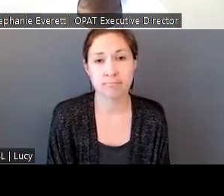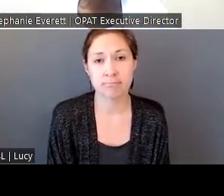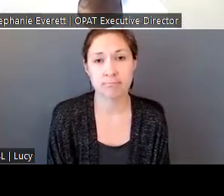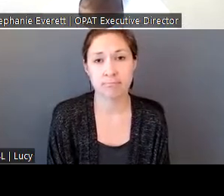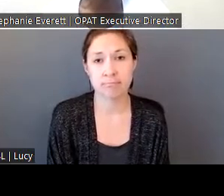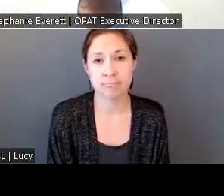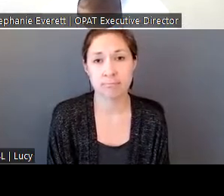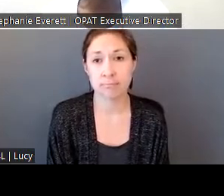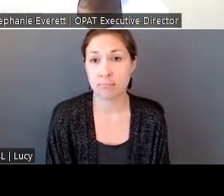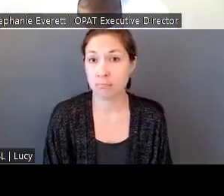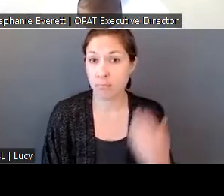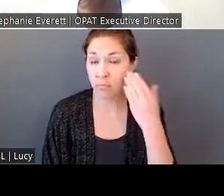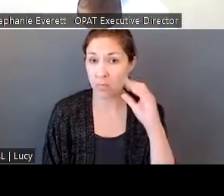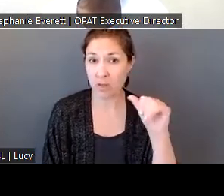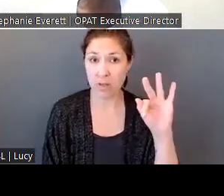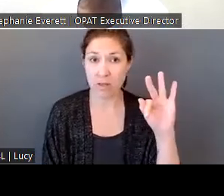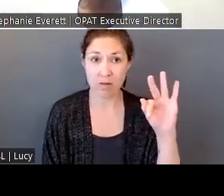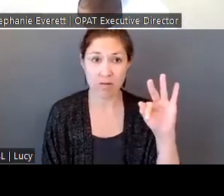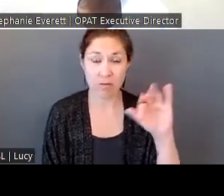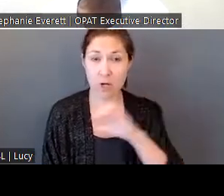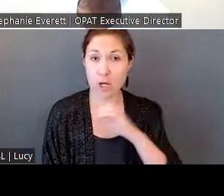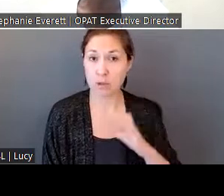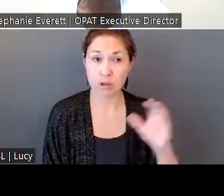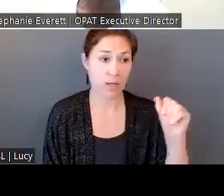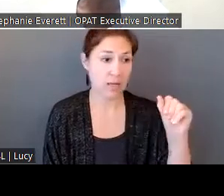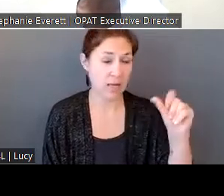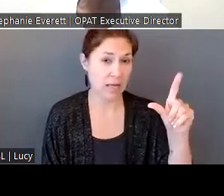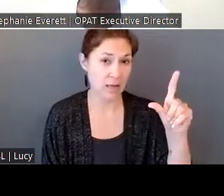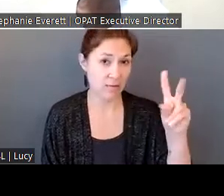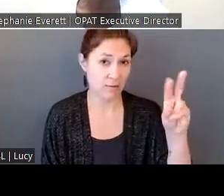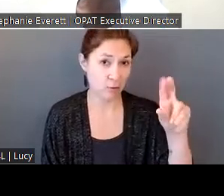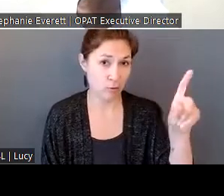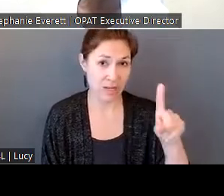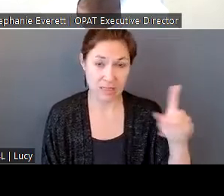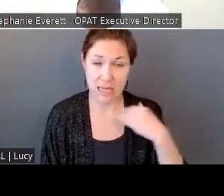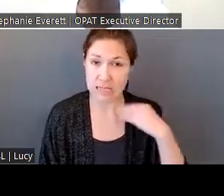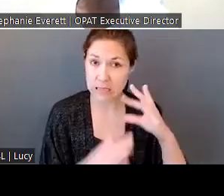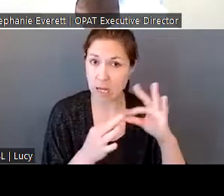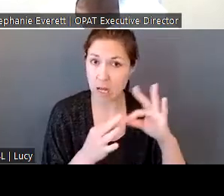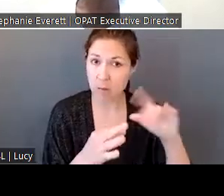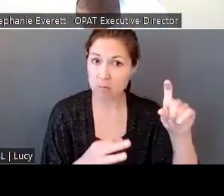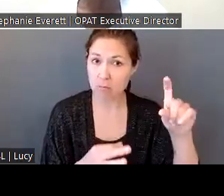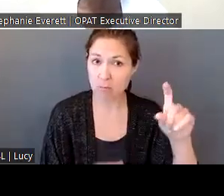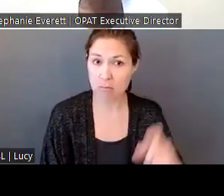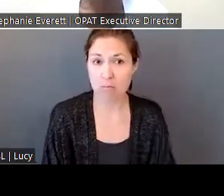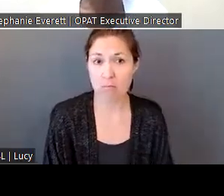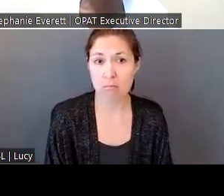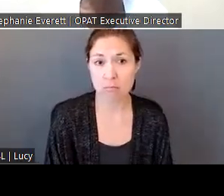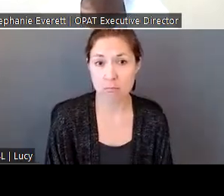I don't know if Commissioner Alvarez has a comment on that. It's your board.